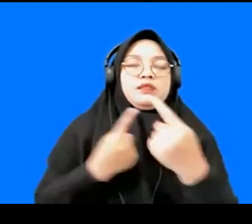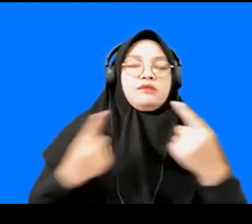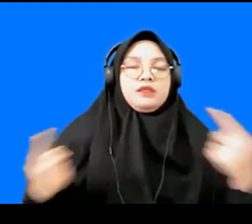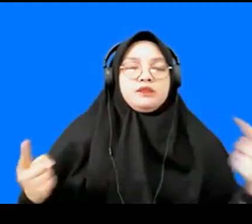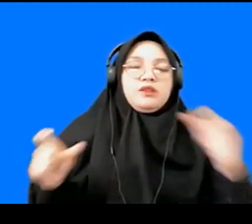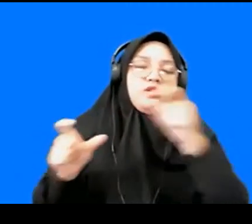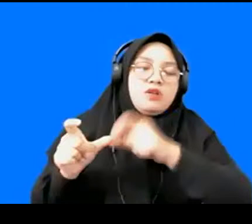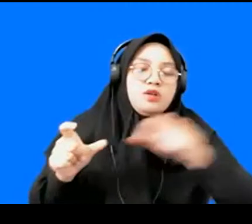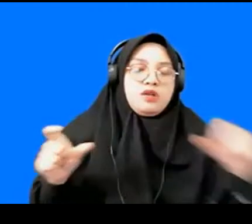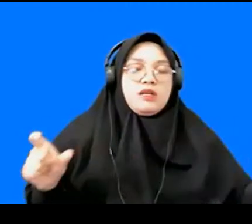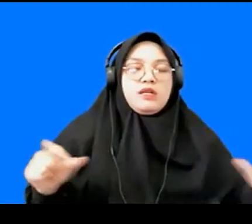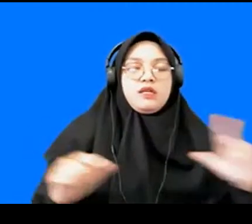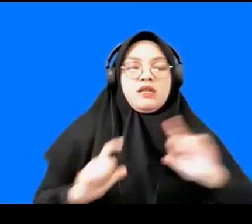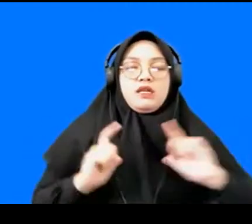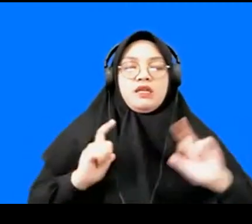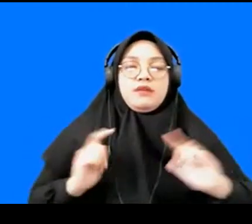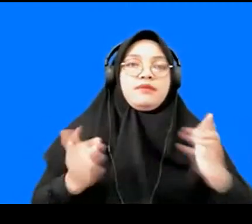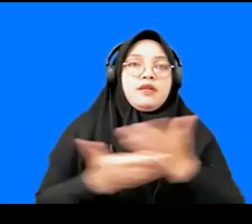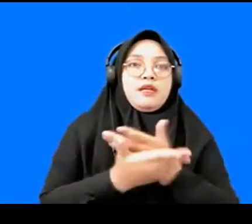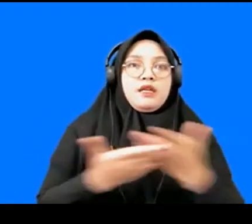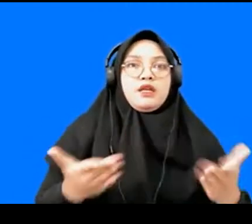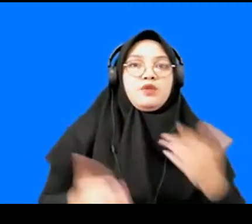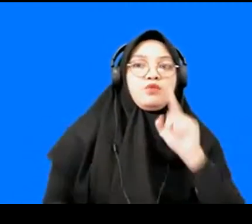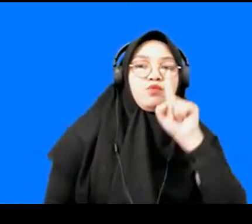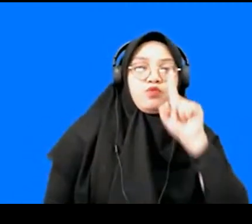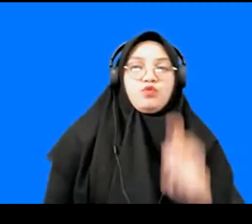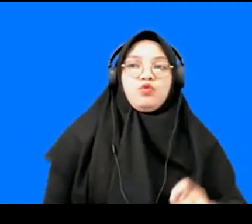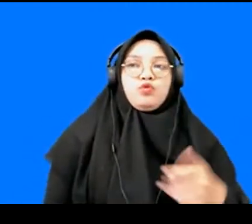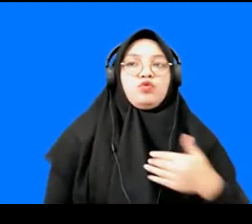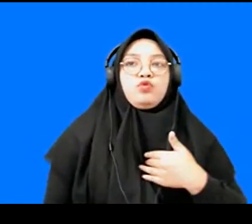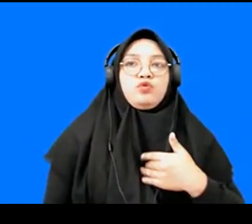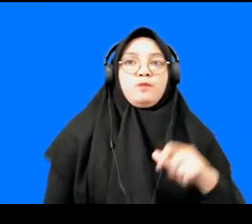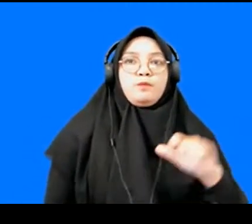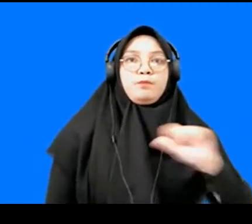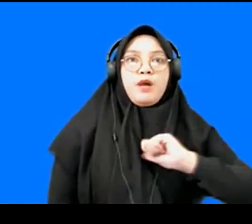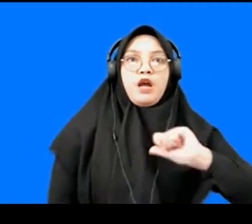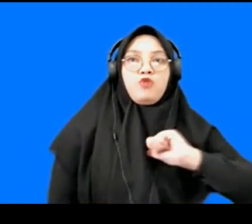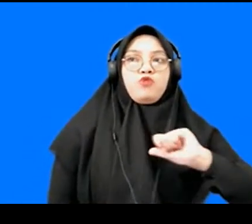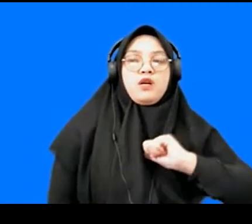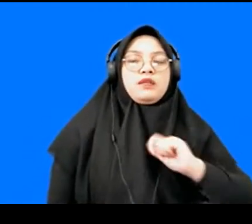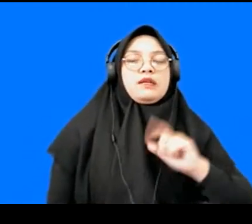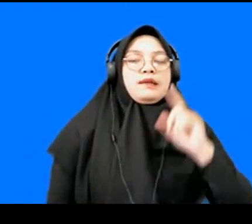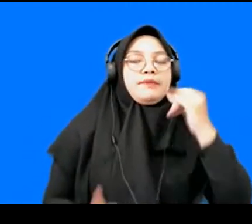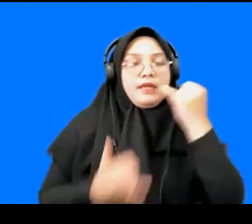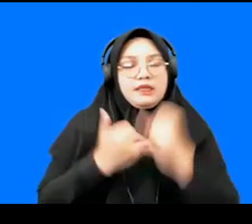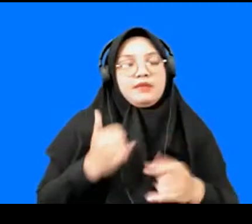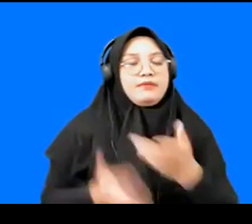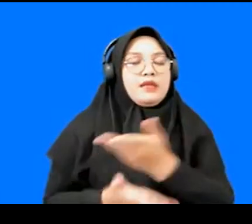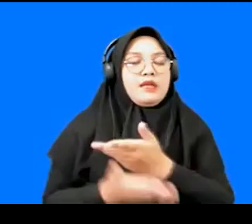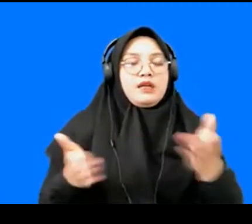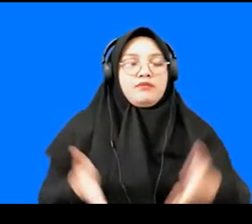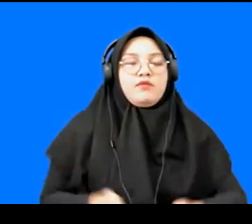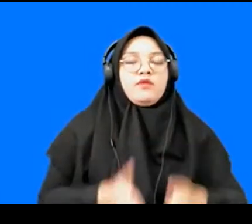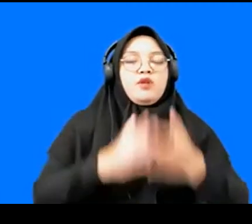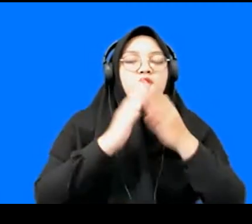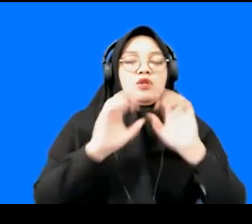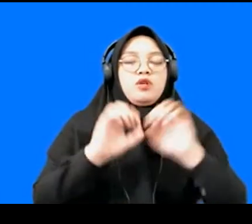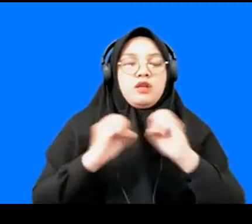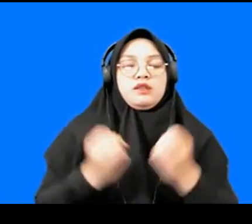why they built, for instance, like a philanthropist a family organizations